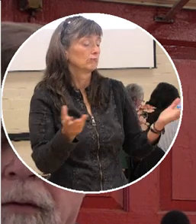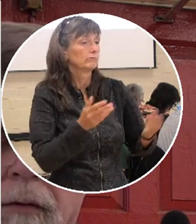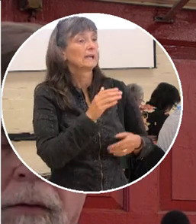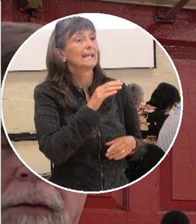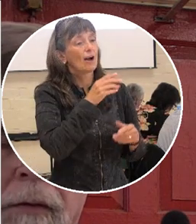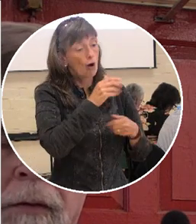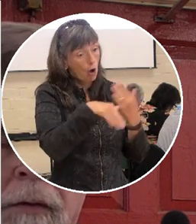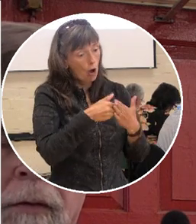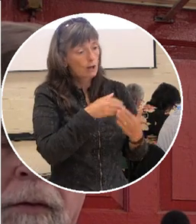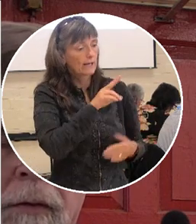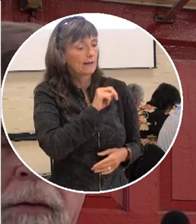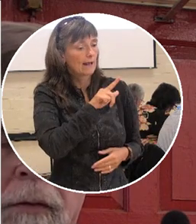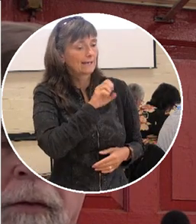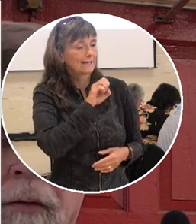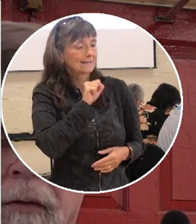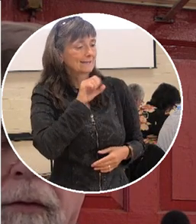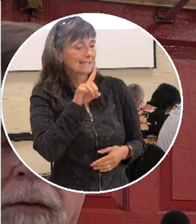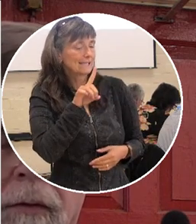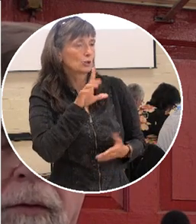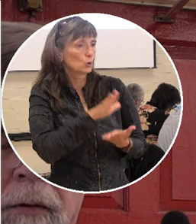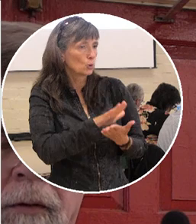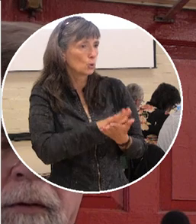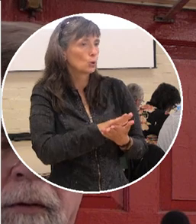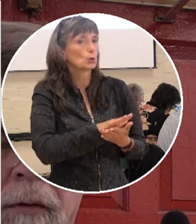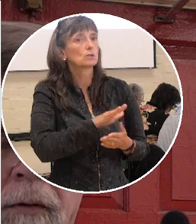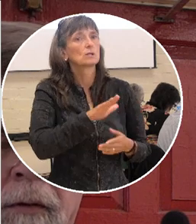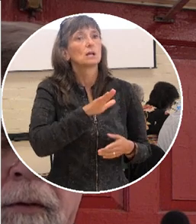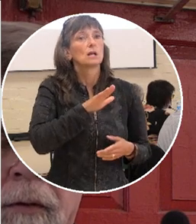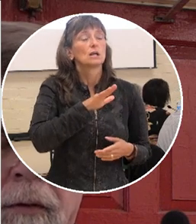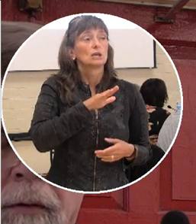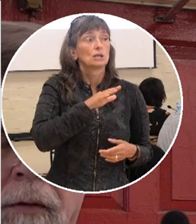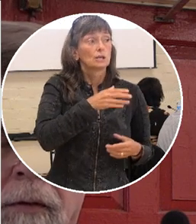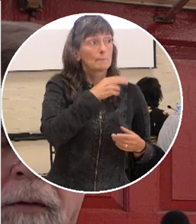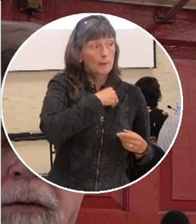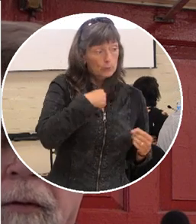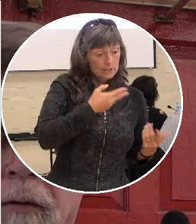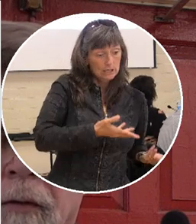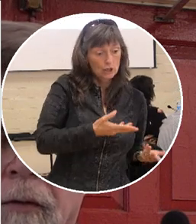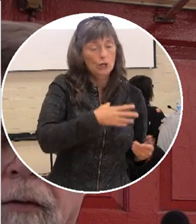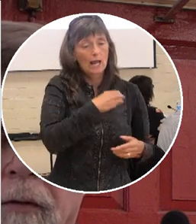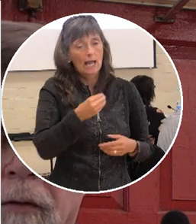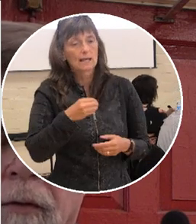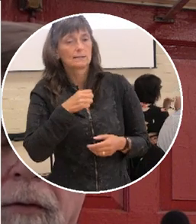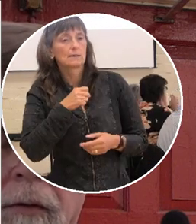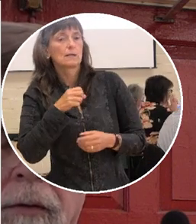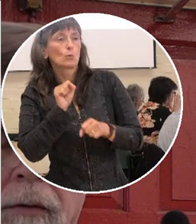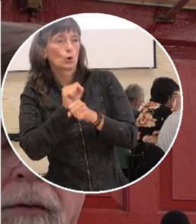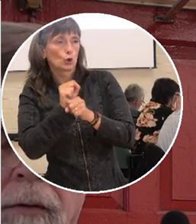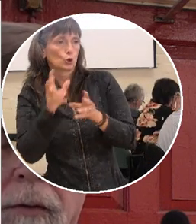NLESD schools, employees, and trustees. We anticipate an order of